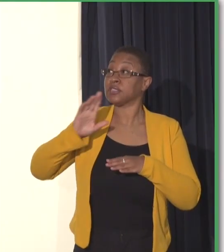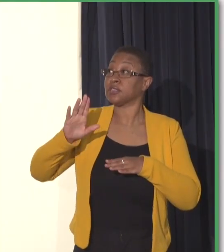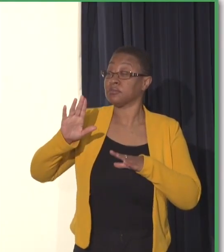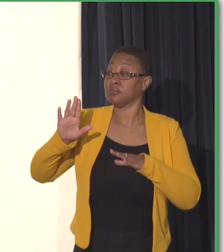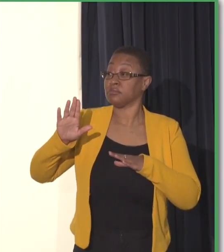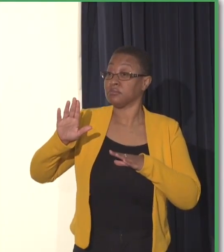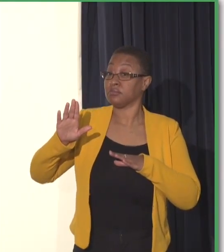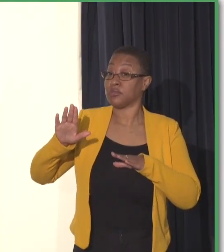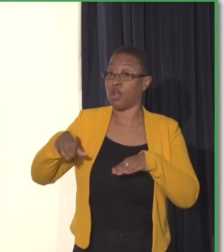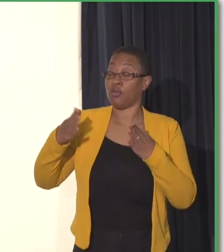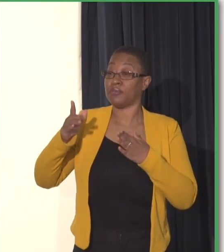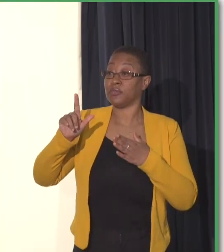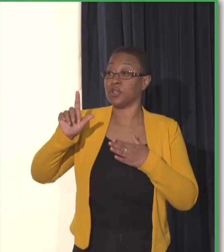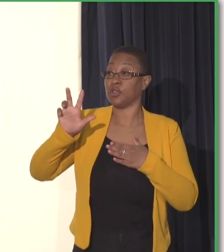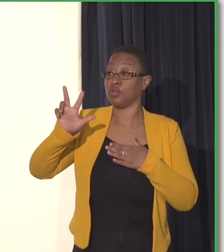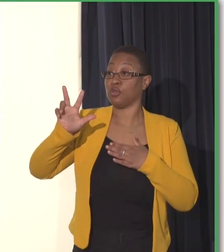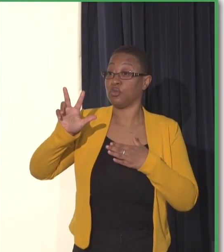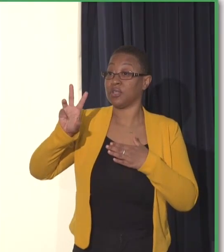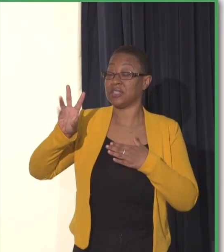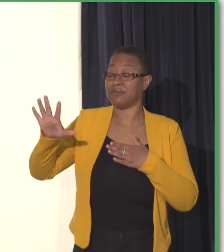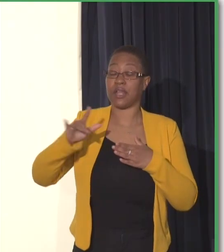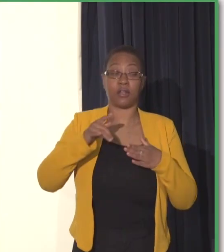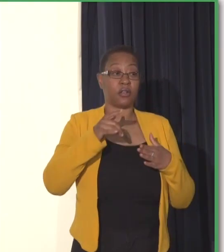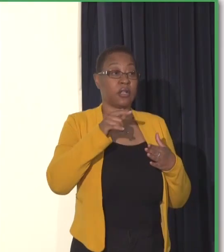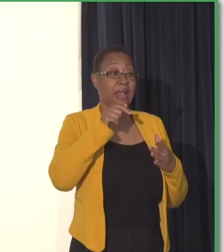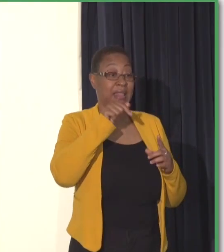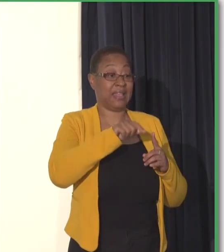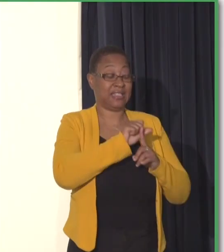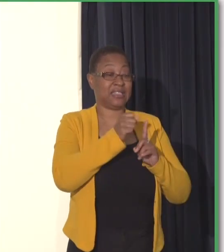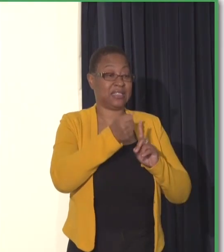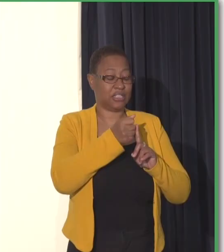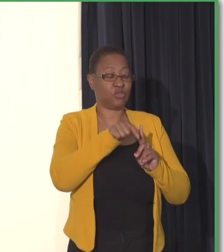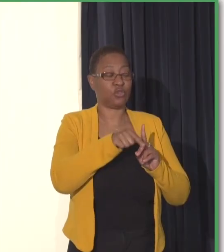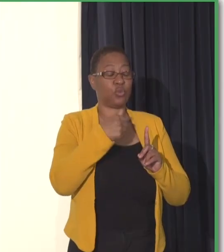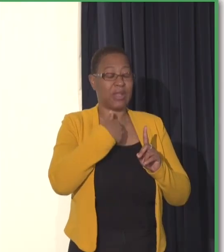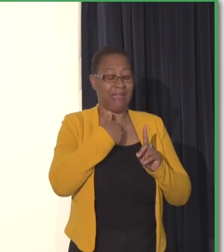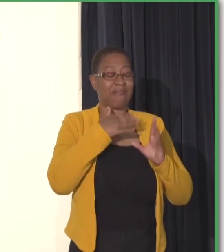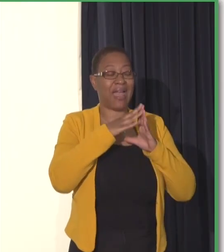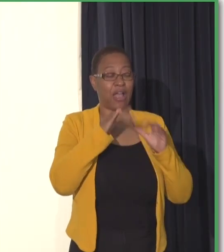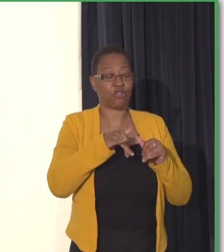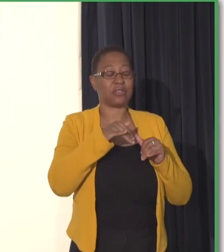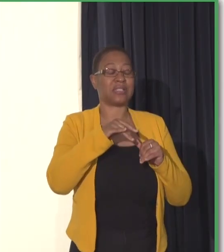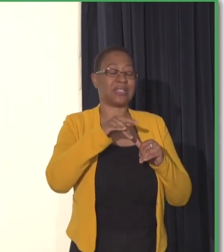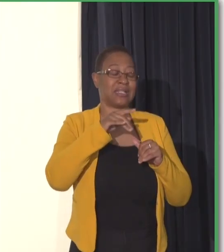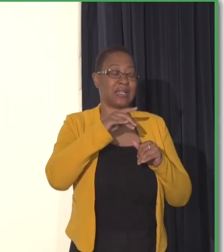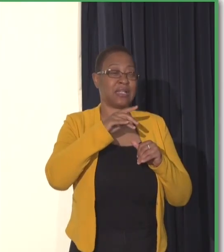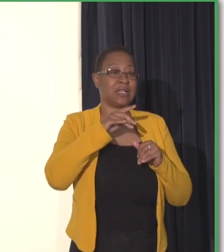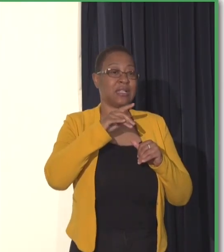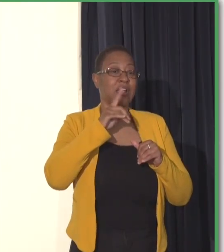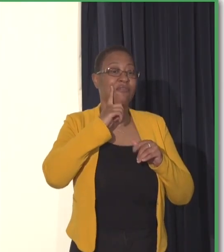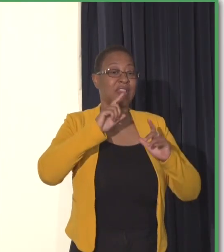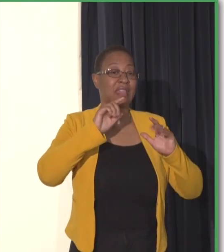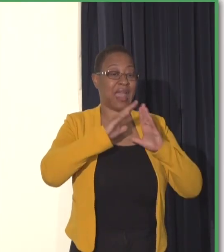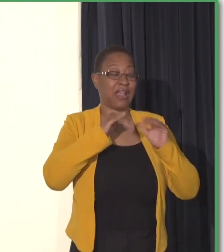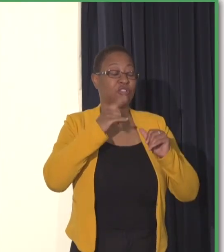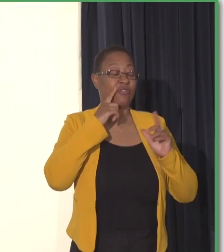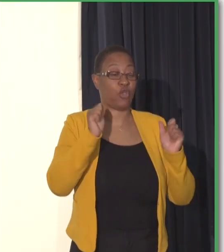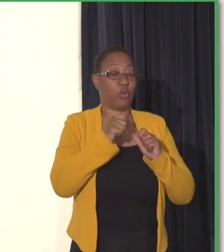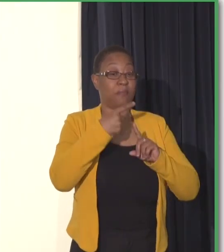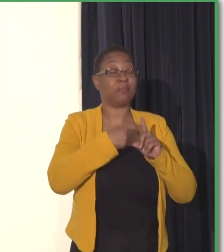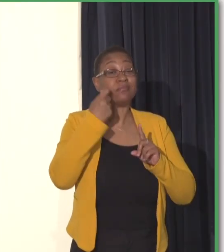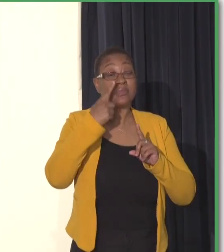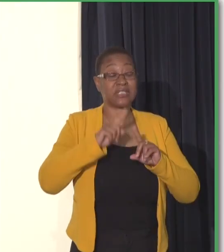housing. We're providing shelter, and in this case, we have some housing also for the winter months. Now, the housing, when I say